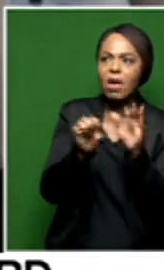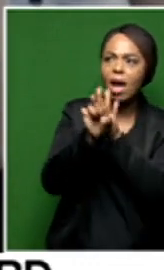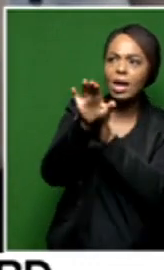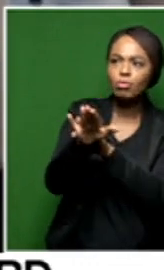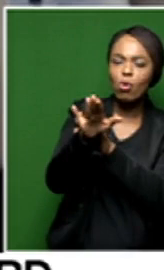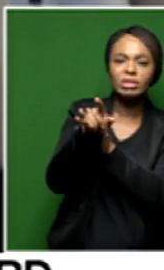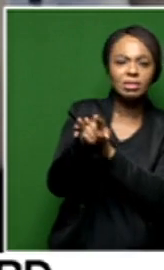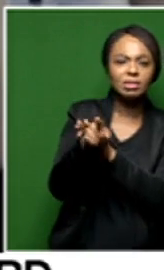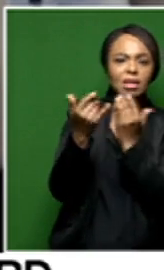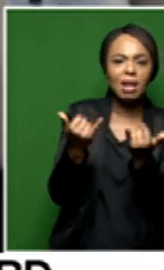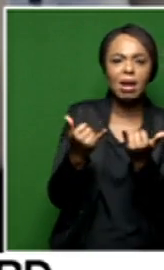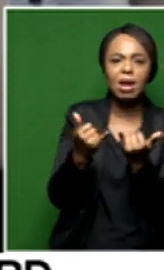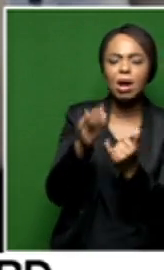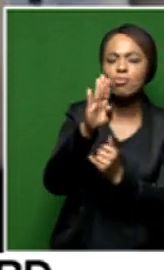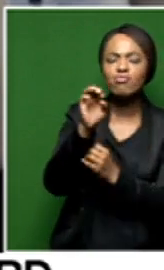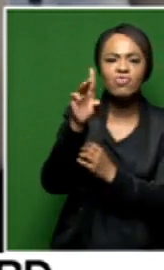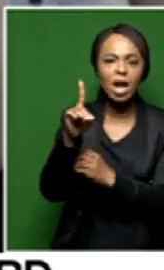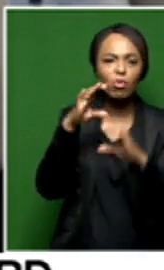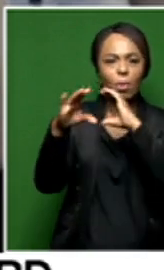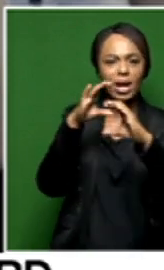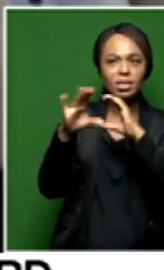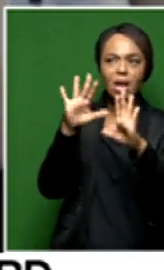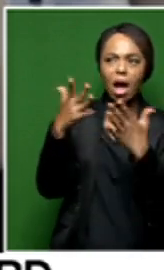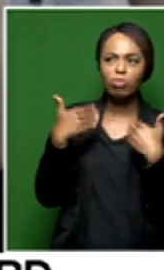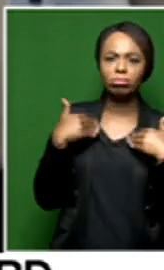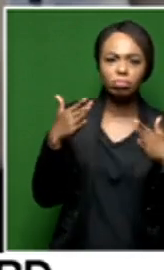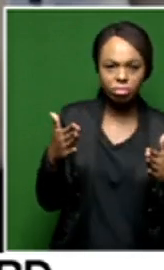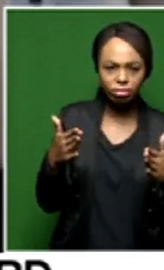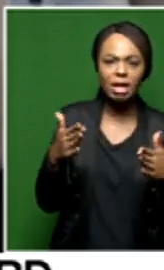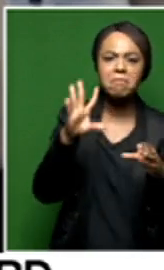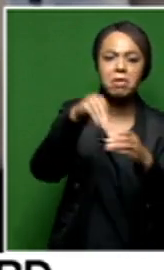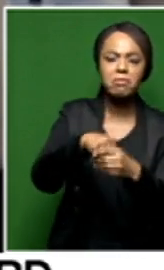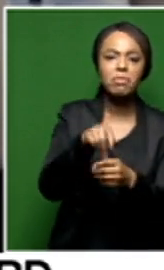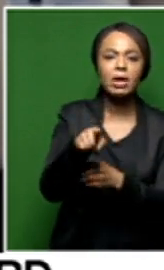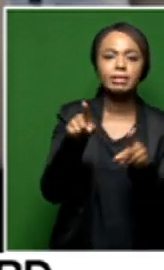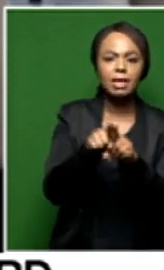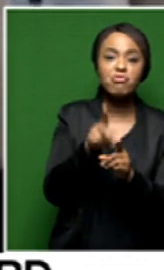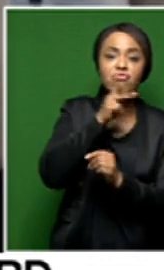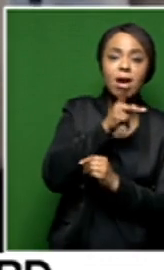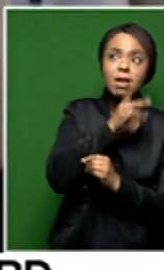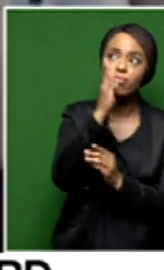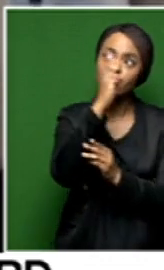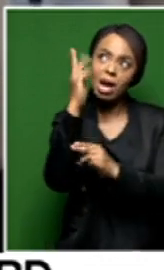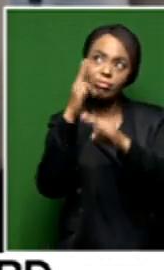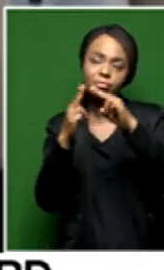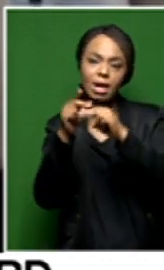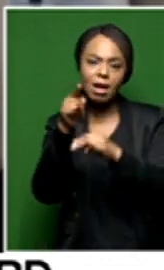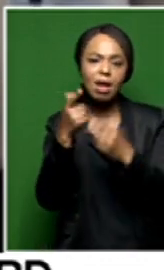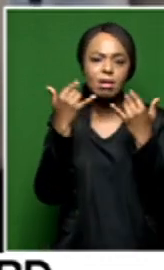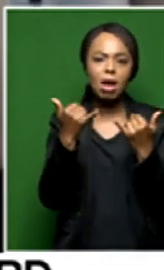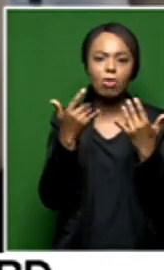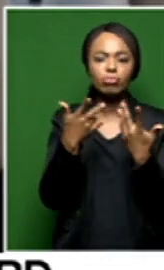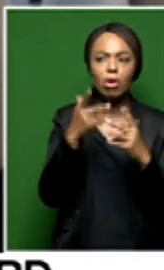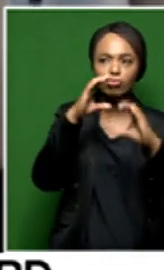an industry in brand communication, see how they can actually get in. And then ultimately, as I said, on the Friday evening, we culminate with the